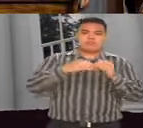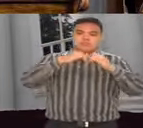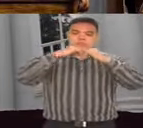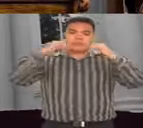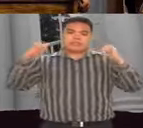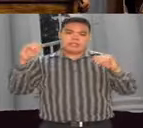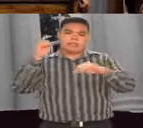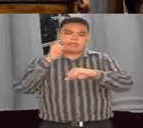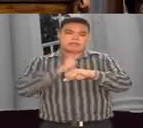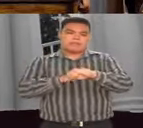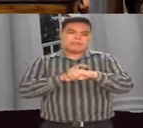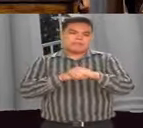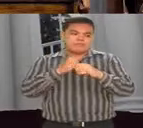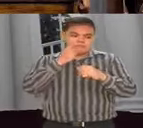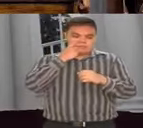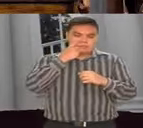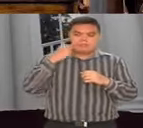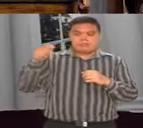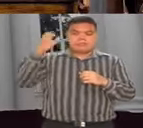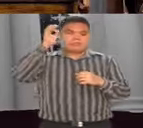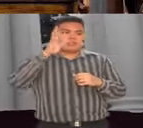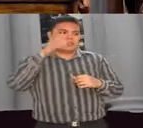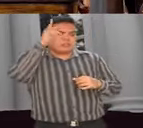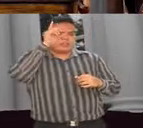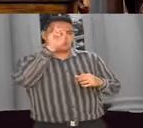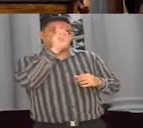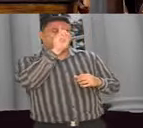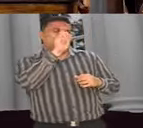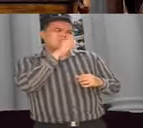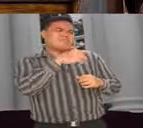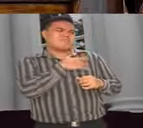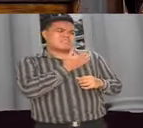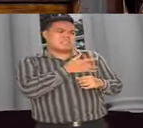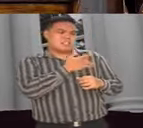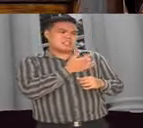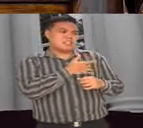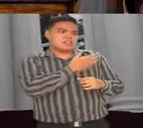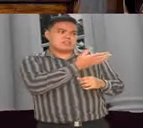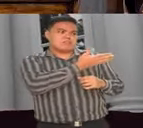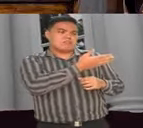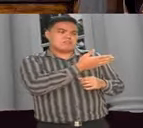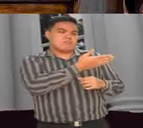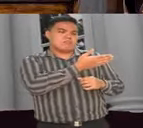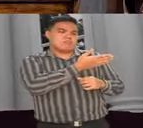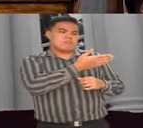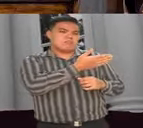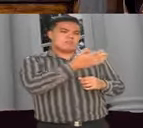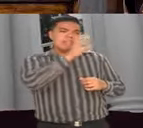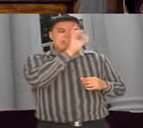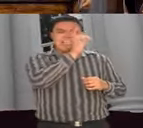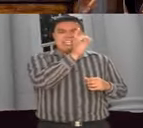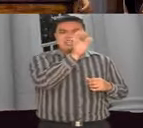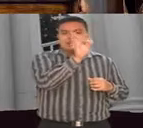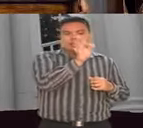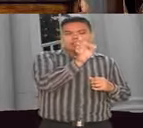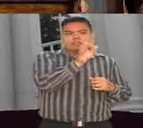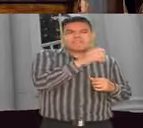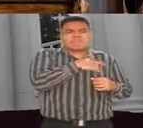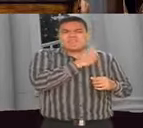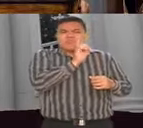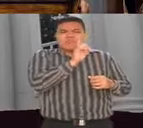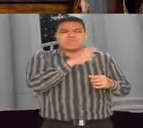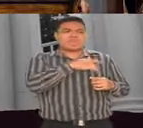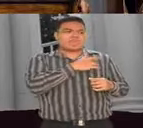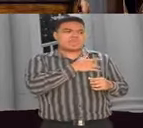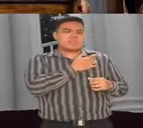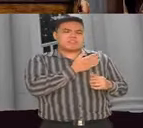agwat. But at any rate, I asked him, what does it feel, how does it feel to be 89? Kaya 89 naman